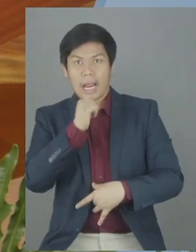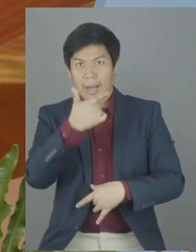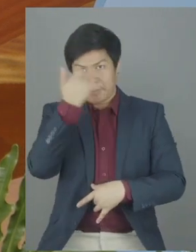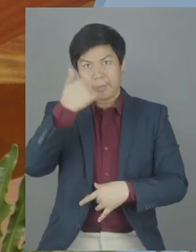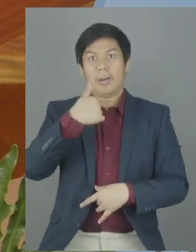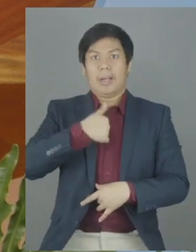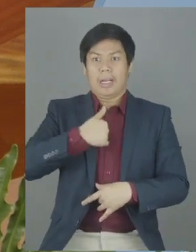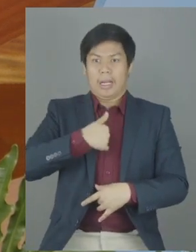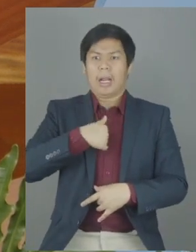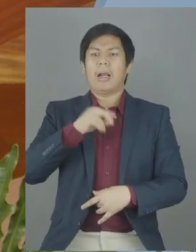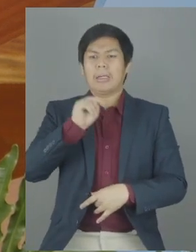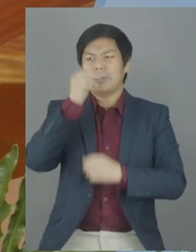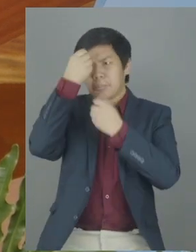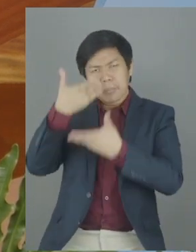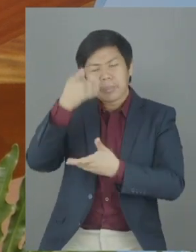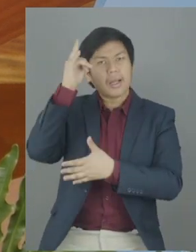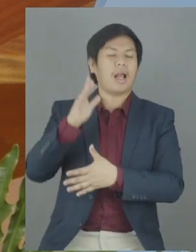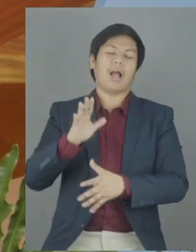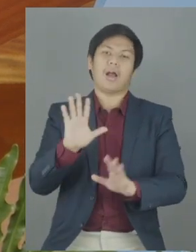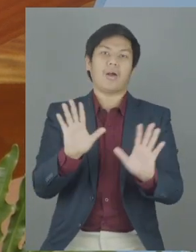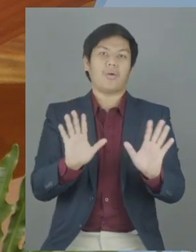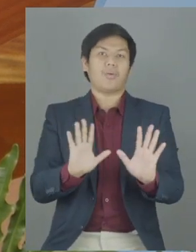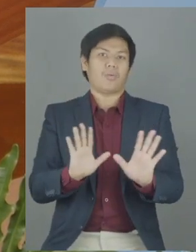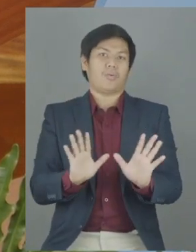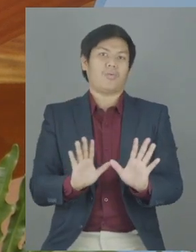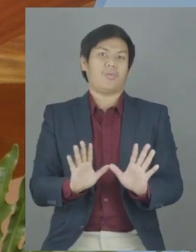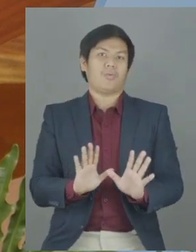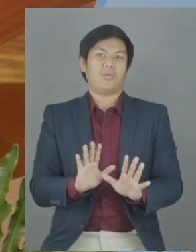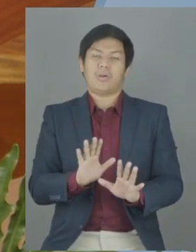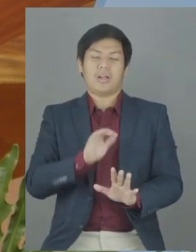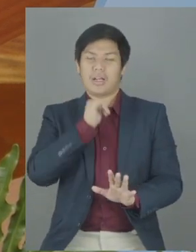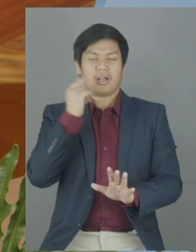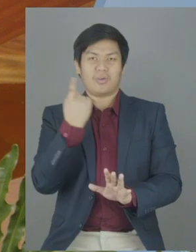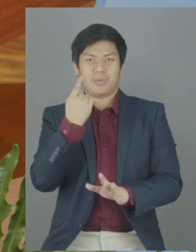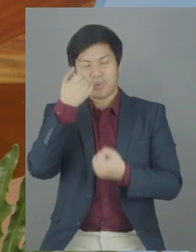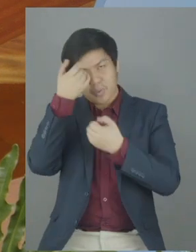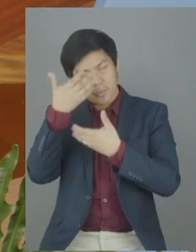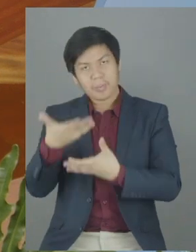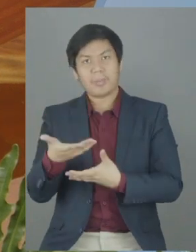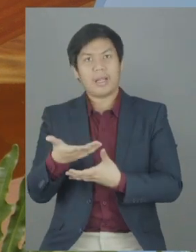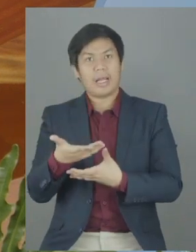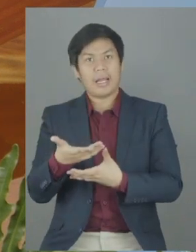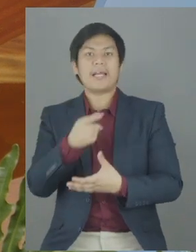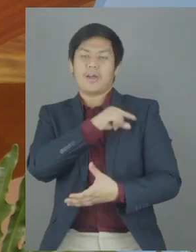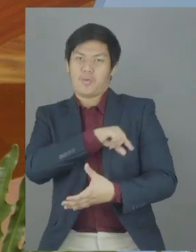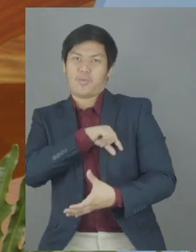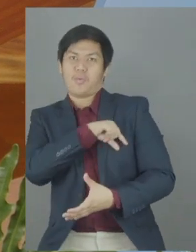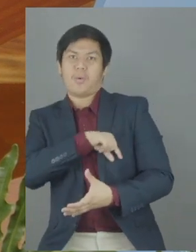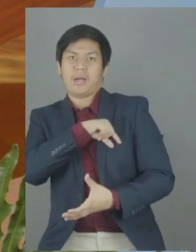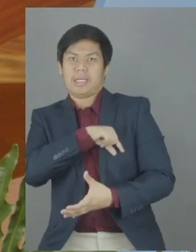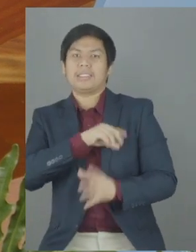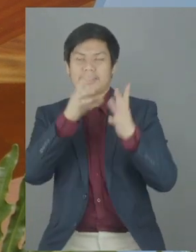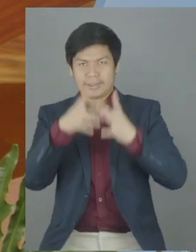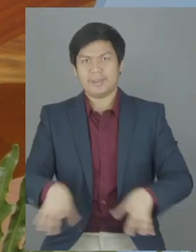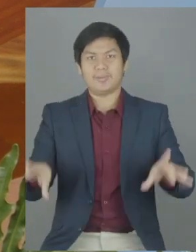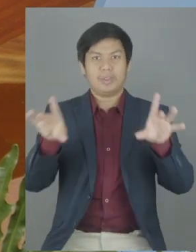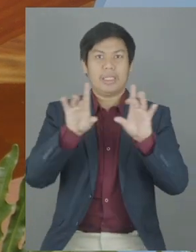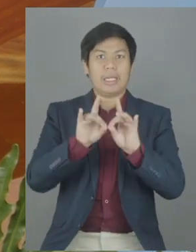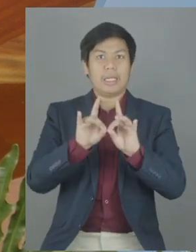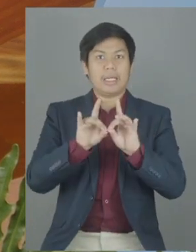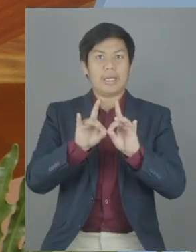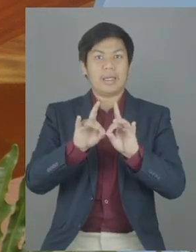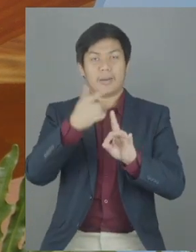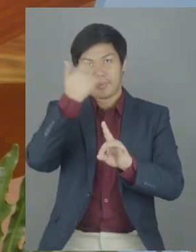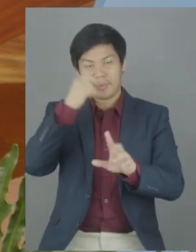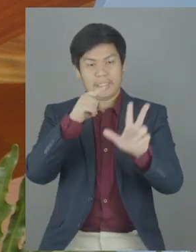you have to. That's a major qualifying factor, because that's